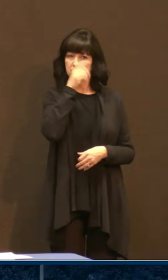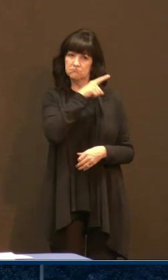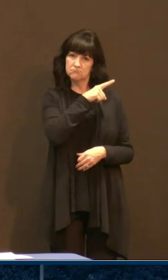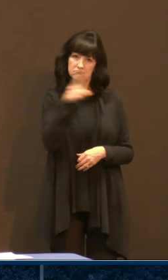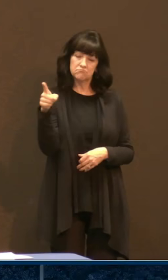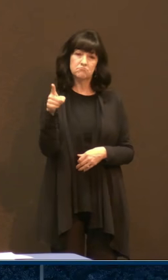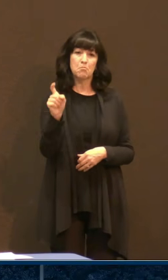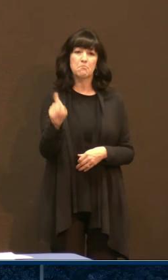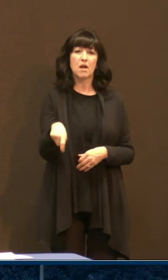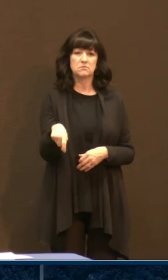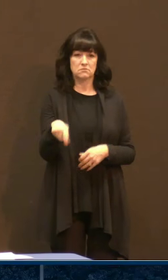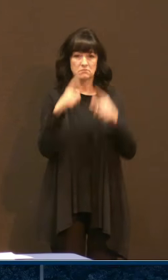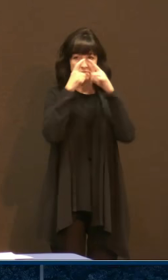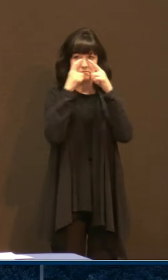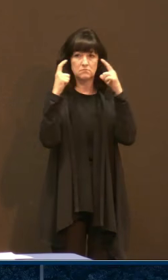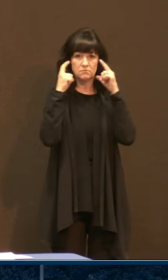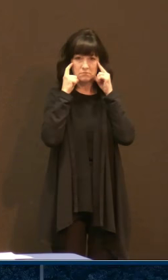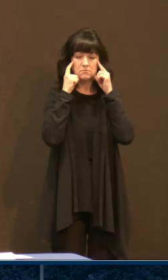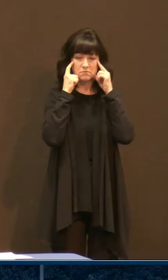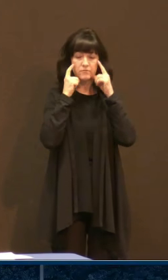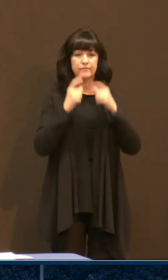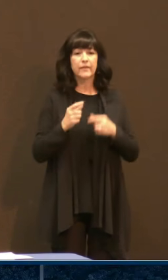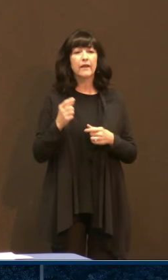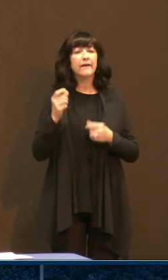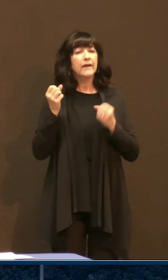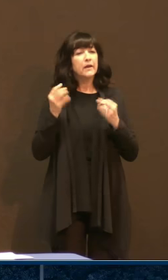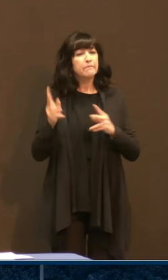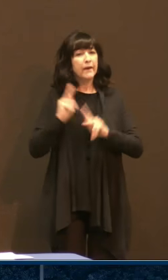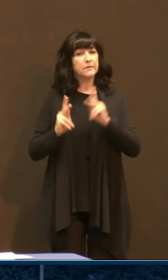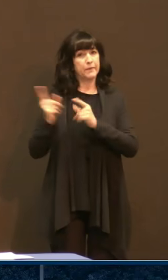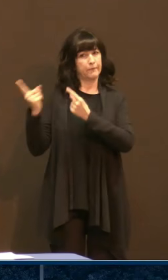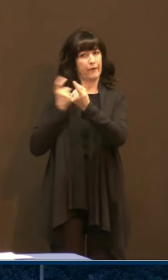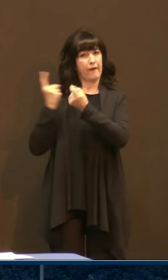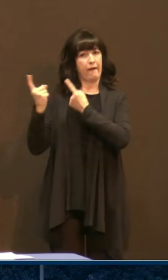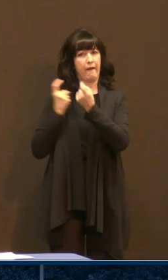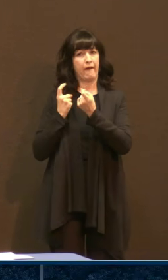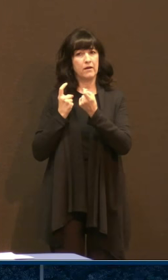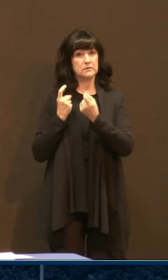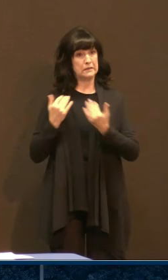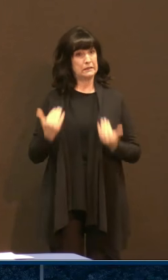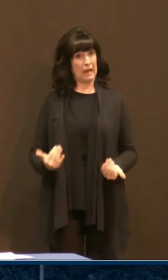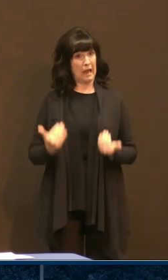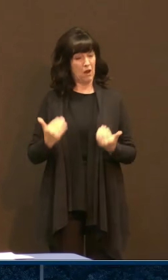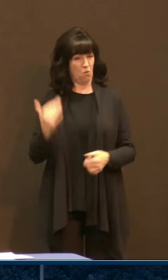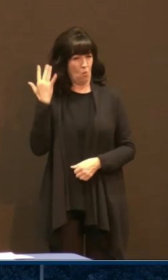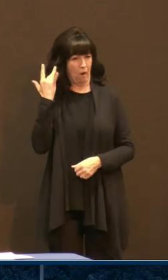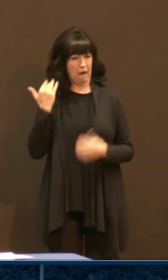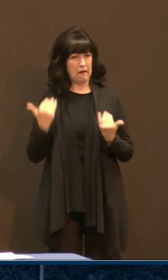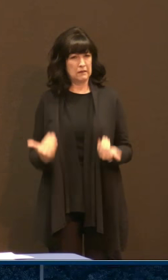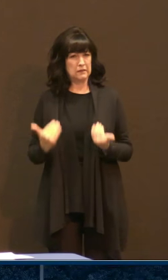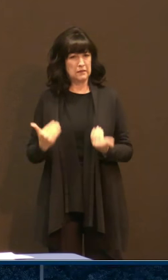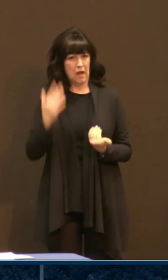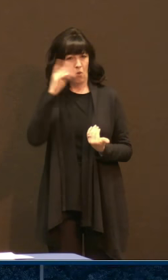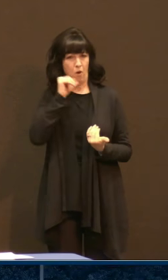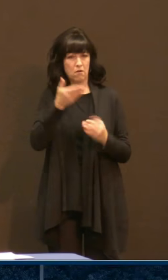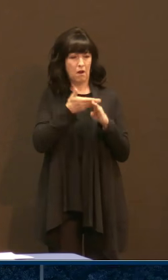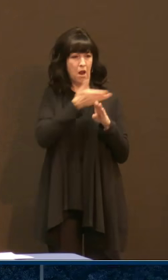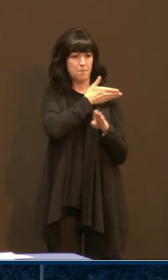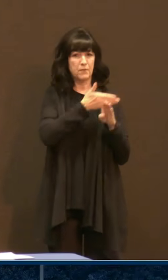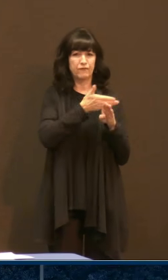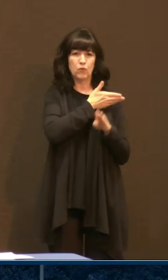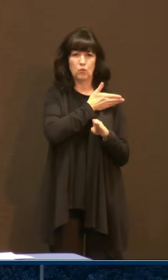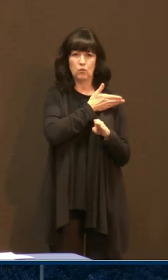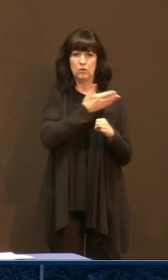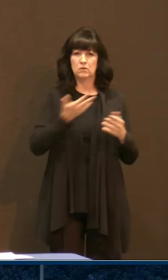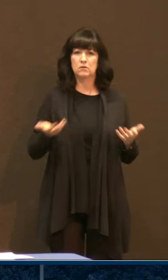why we would do this, why we would do this now. This virus is a virus that we are learning more and